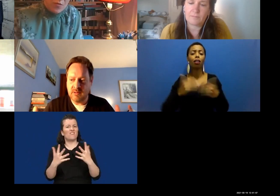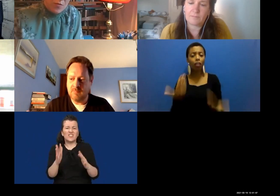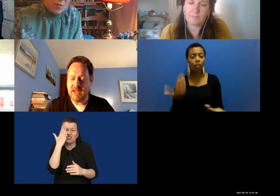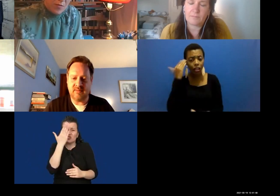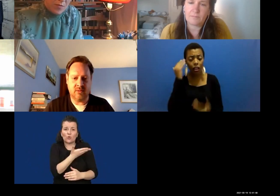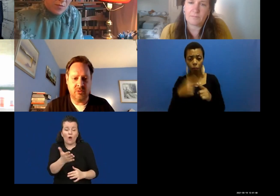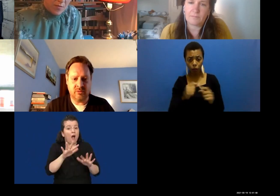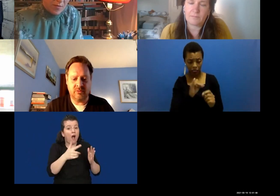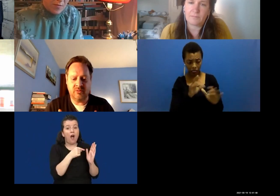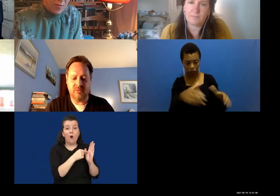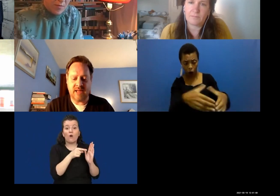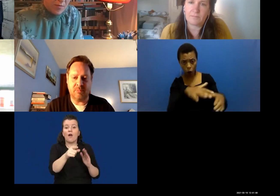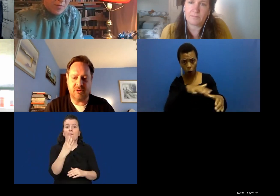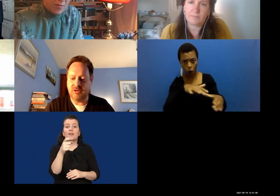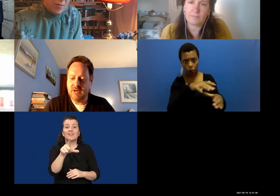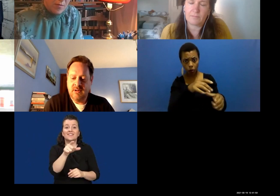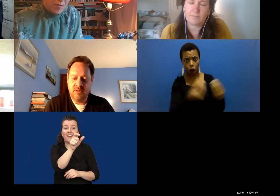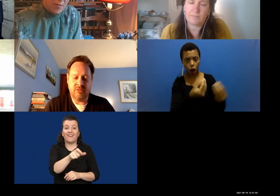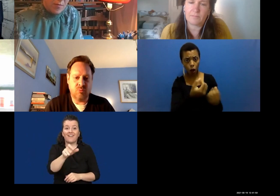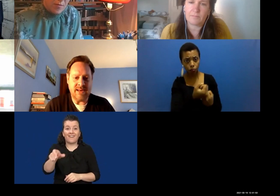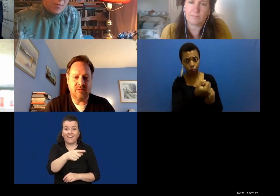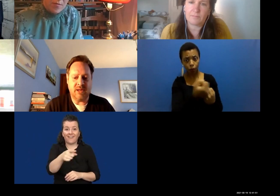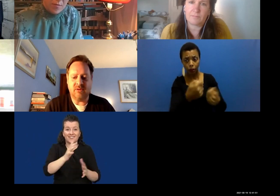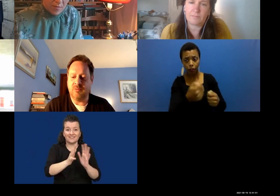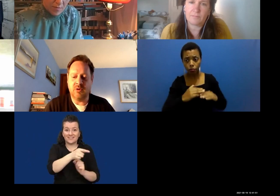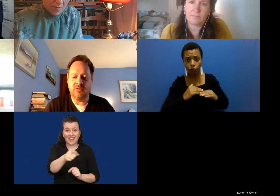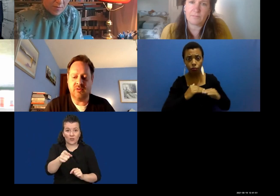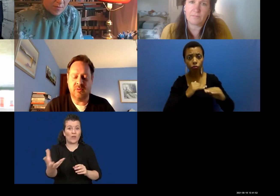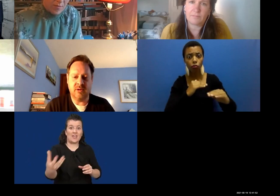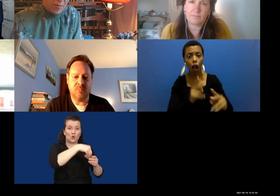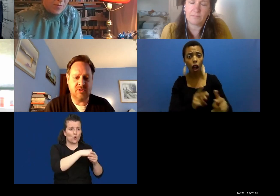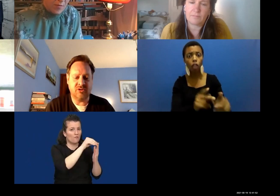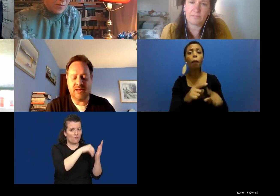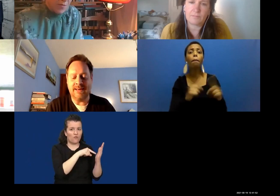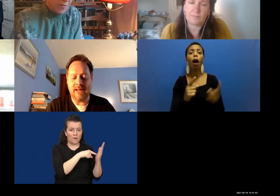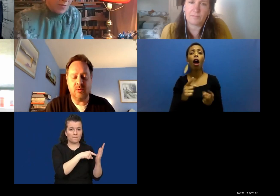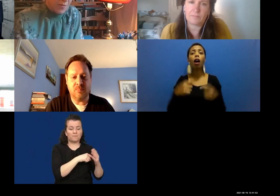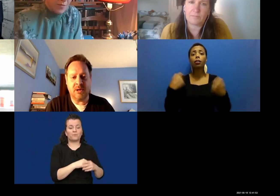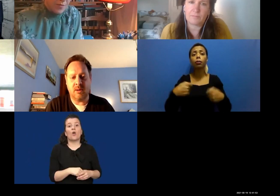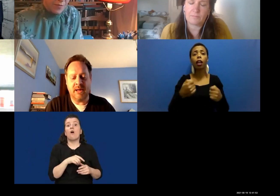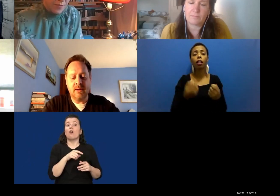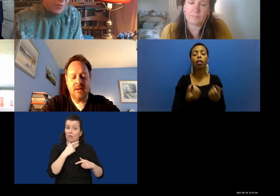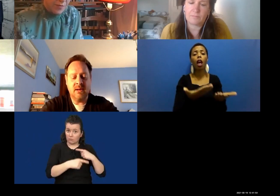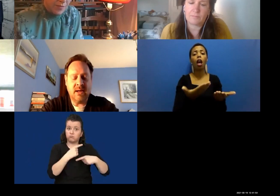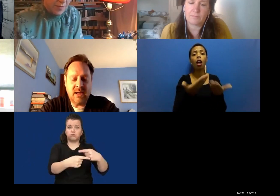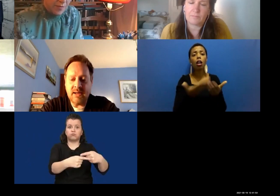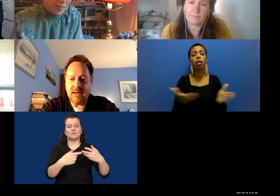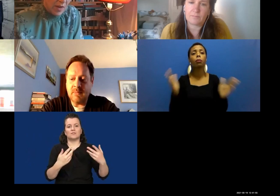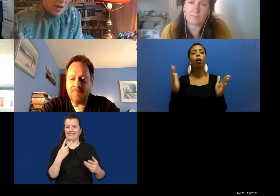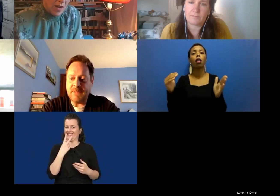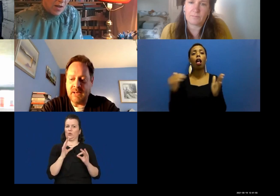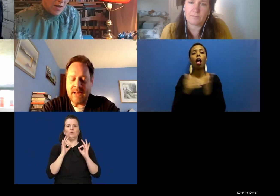communities, BSL users, to establish this rights-based focus as British Sign Language becoming